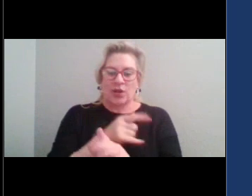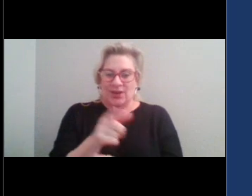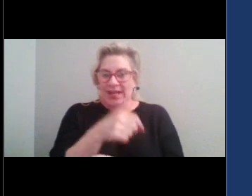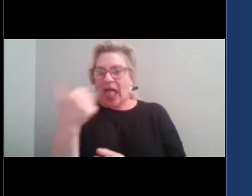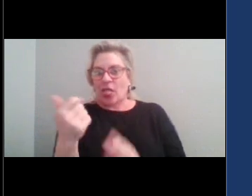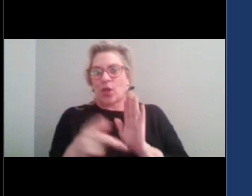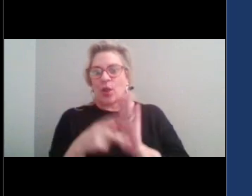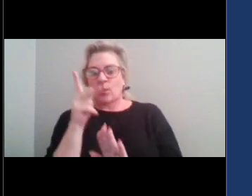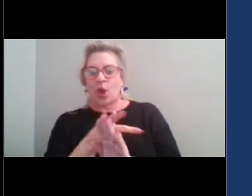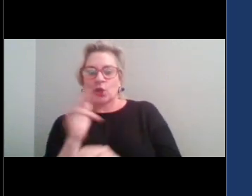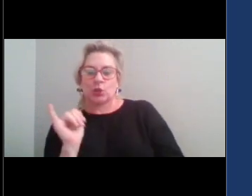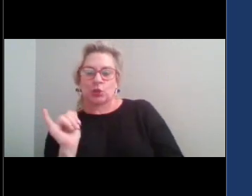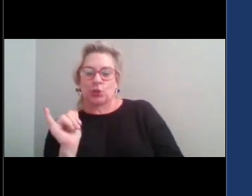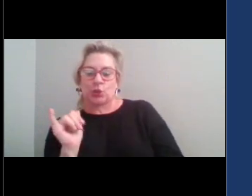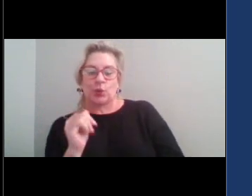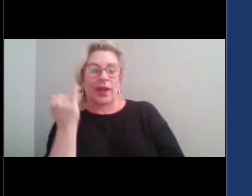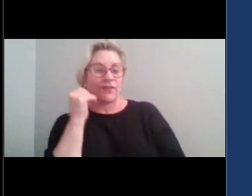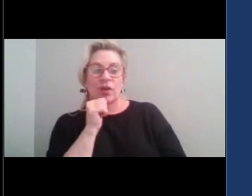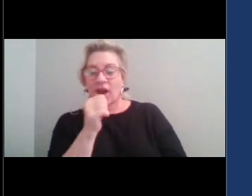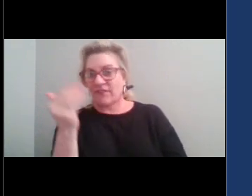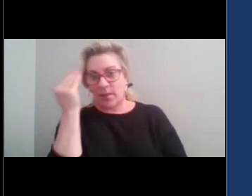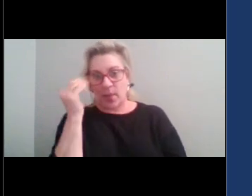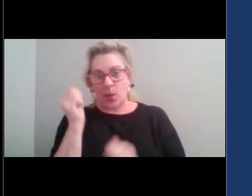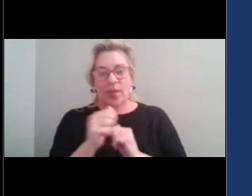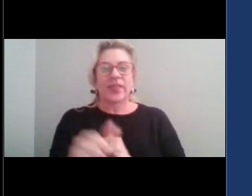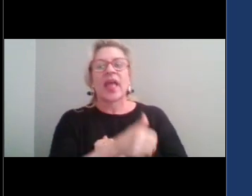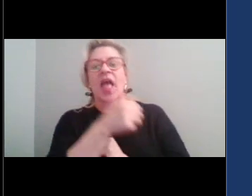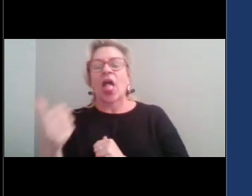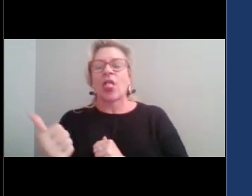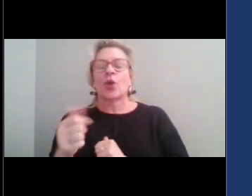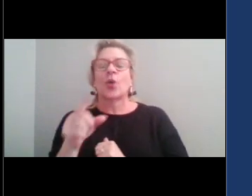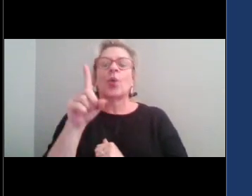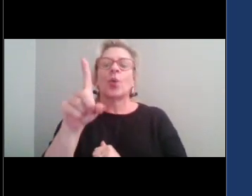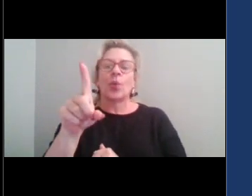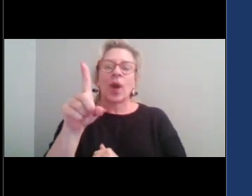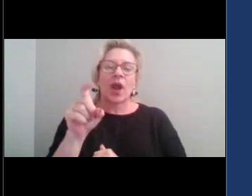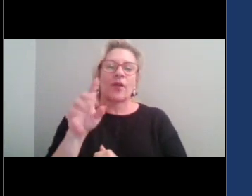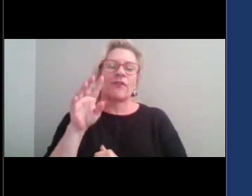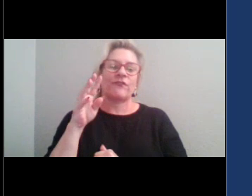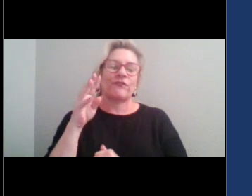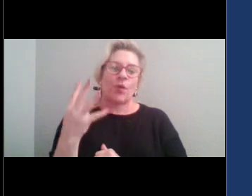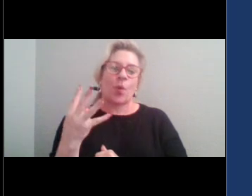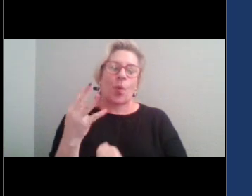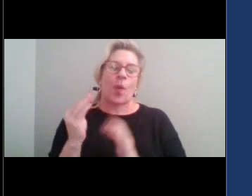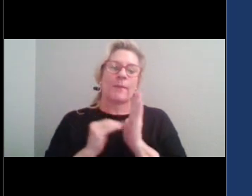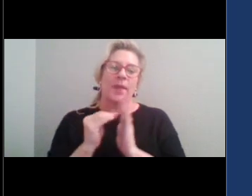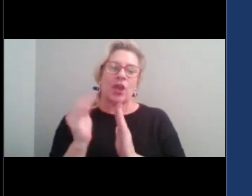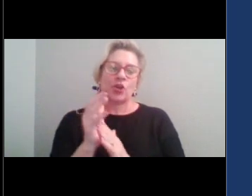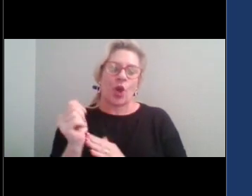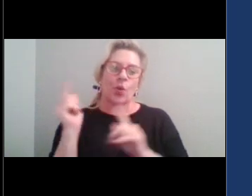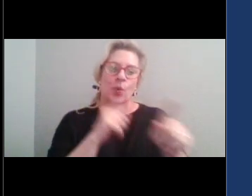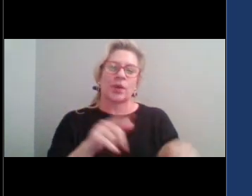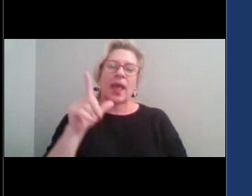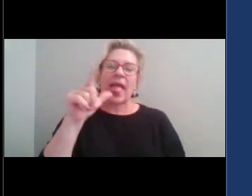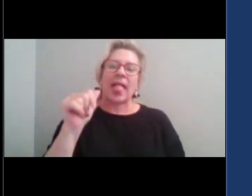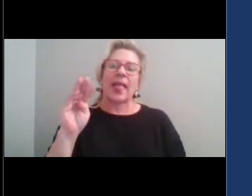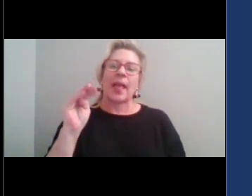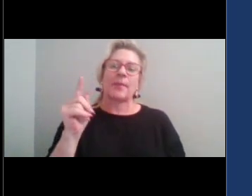projects if you're not familiar with them. $104 million is going to LA Metro to